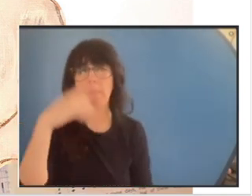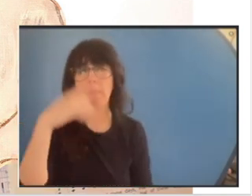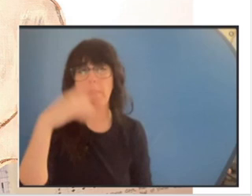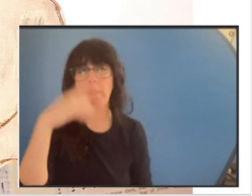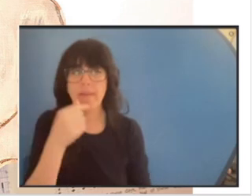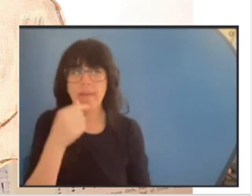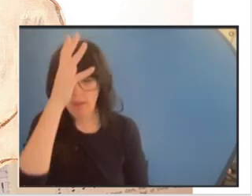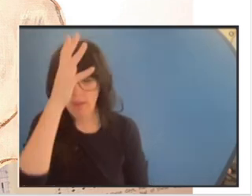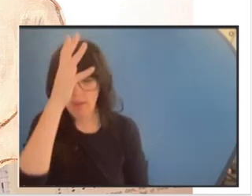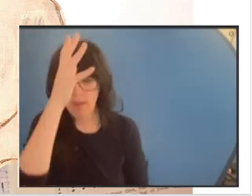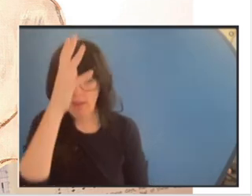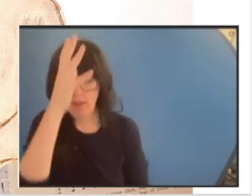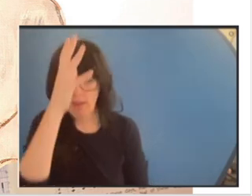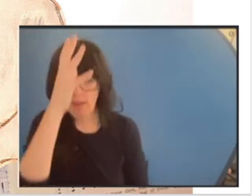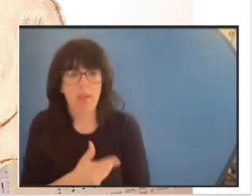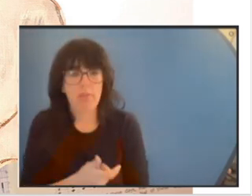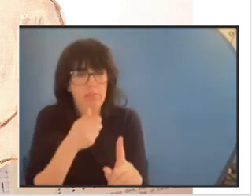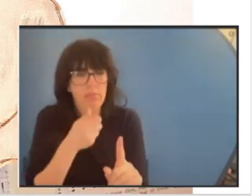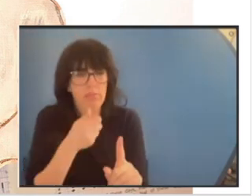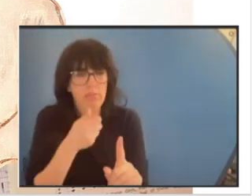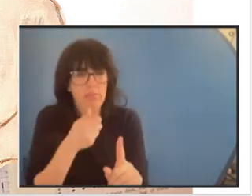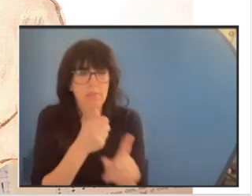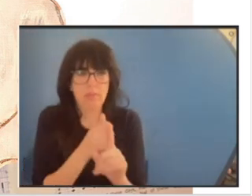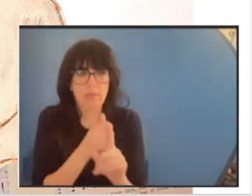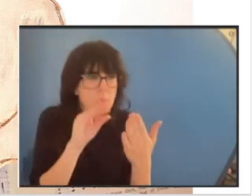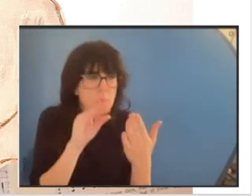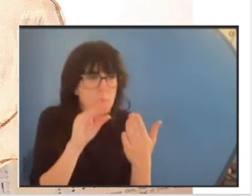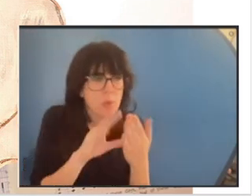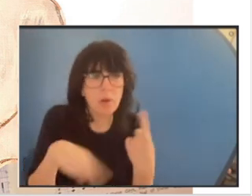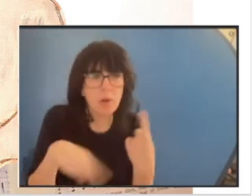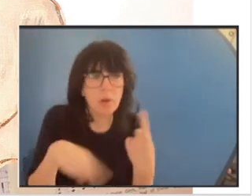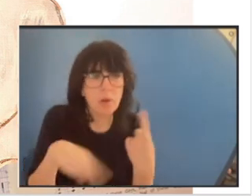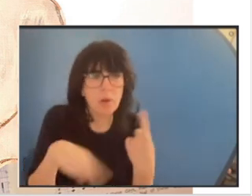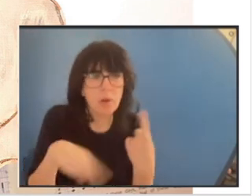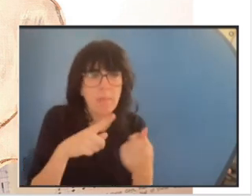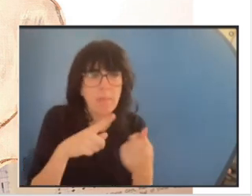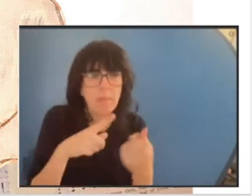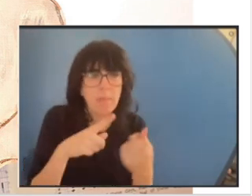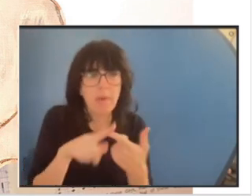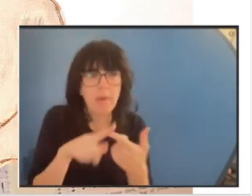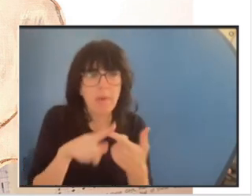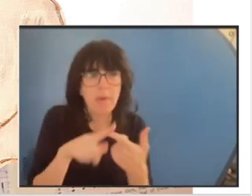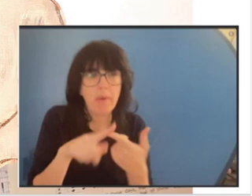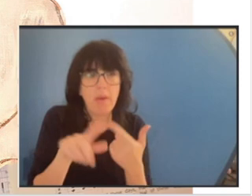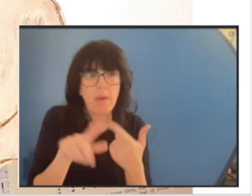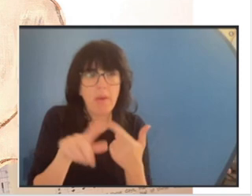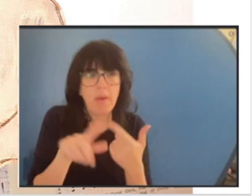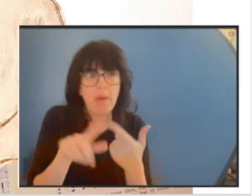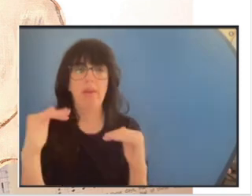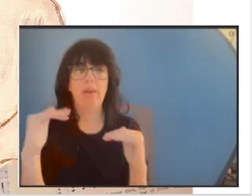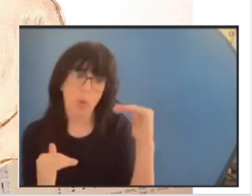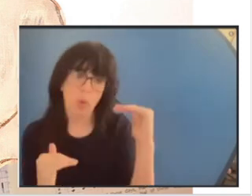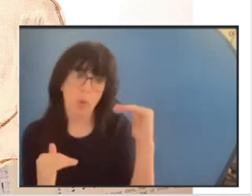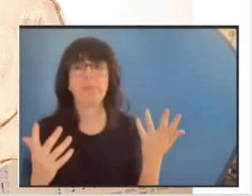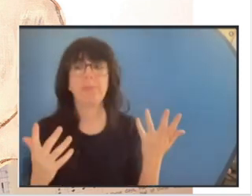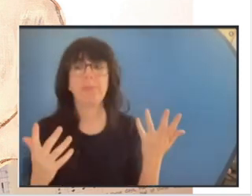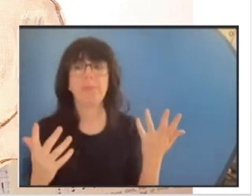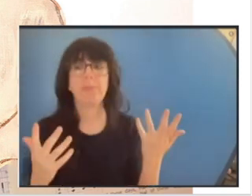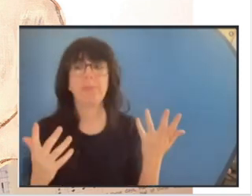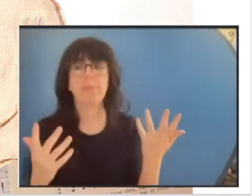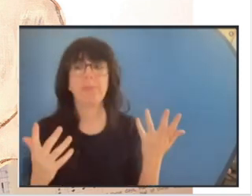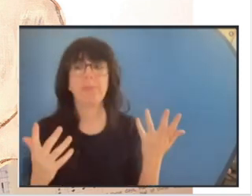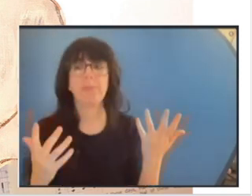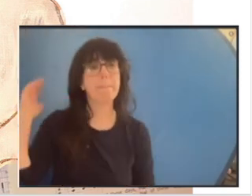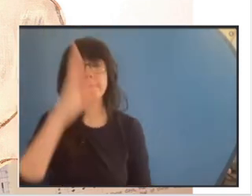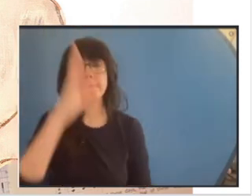Rustin was also learning about another kind of inequality and injustice. Back then, men who loved